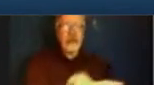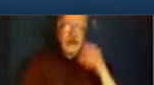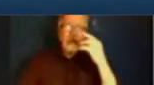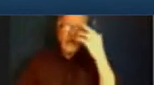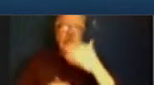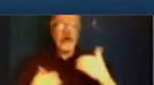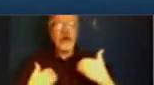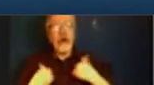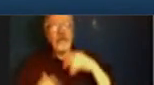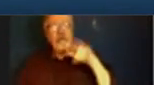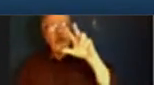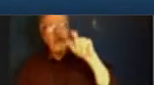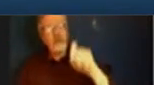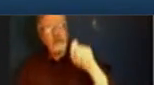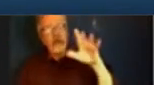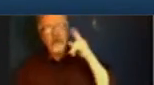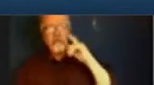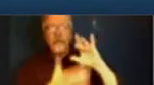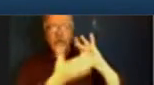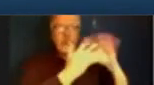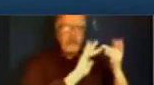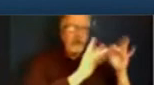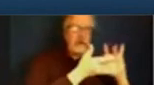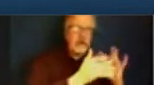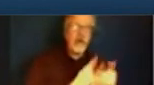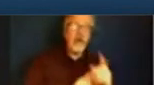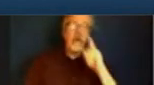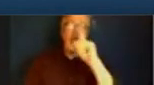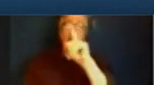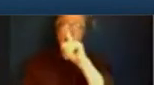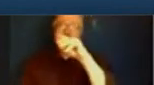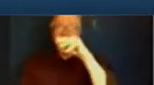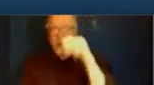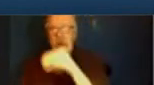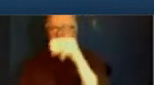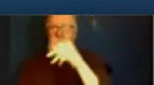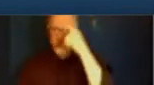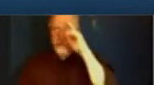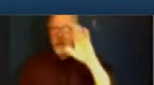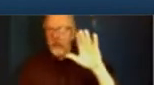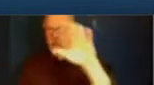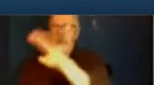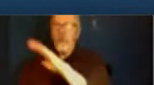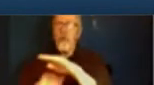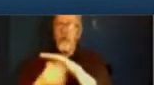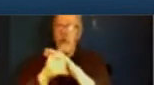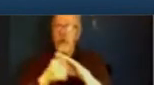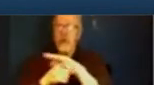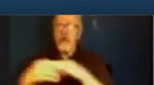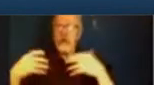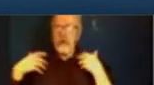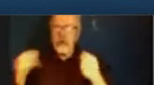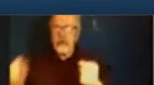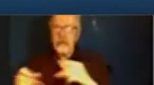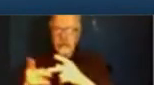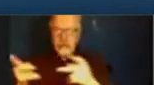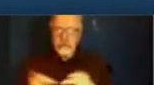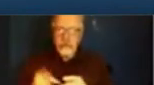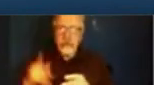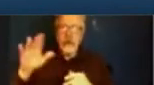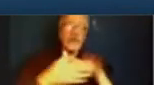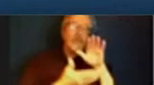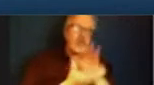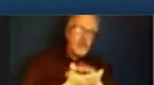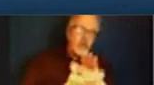the local health organizations, schools, primary care providers. So that was our thinking